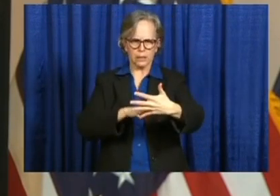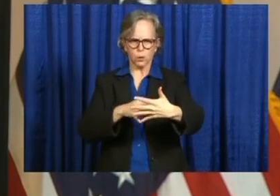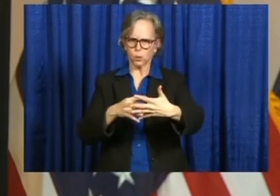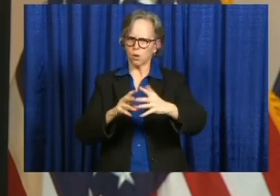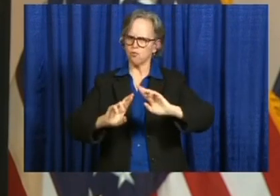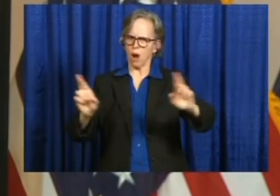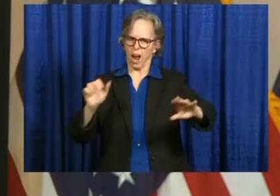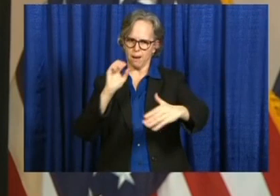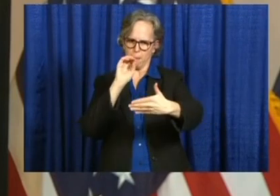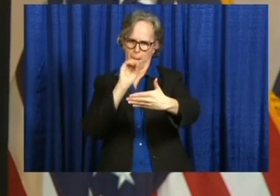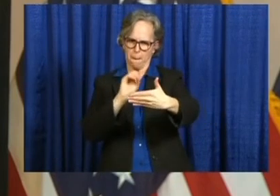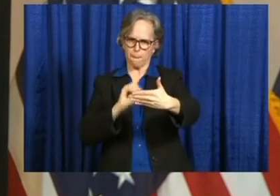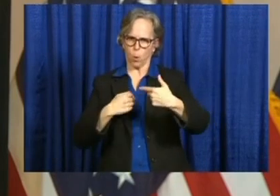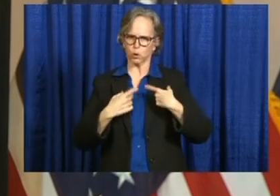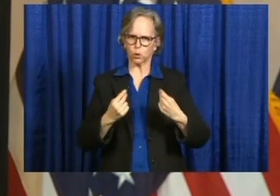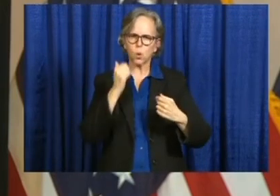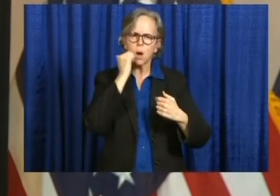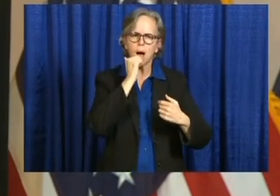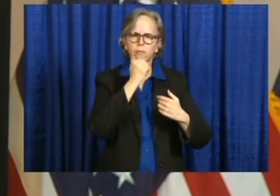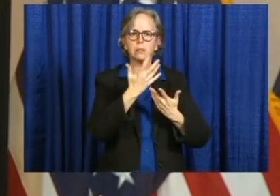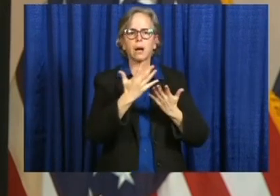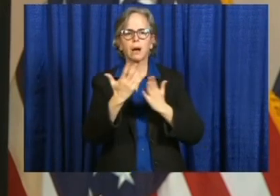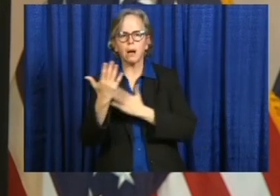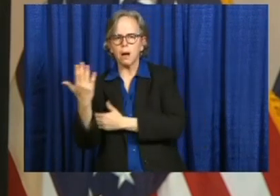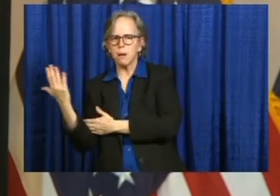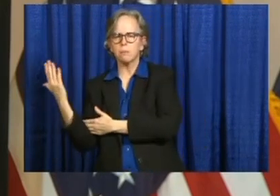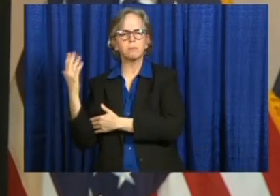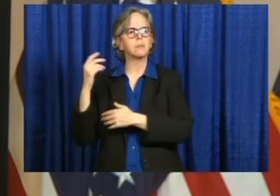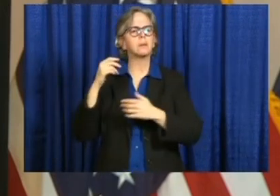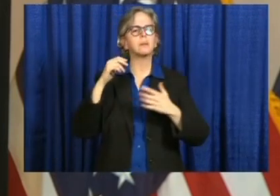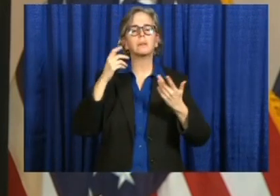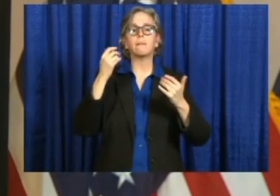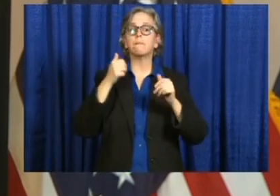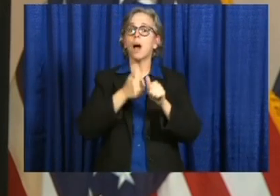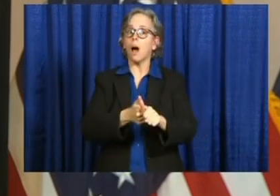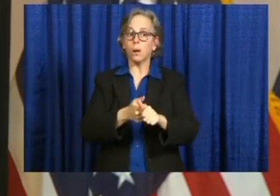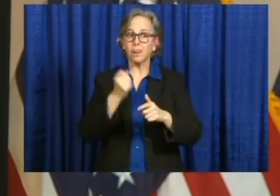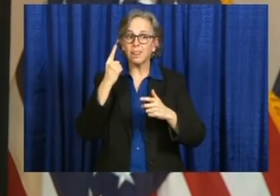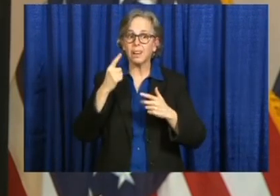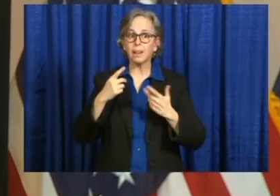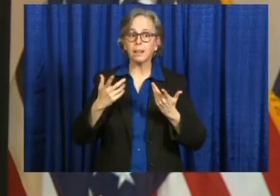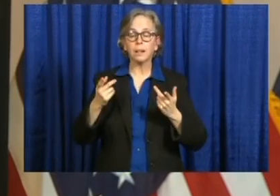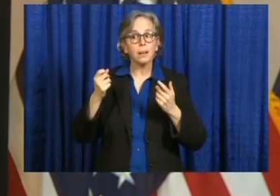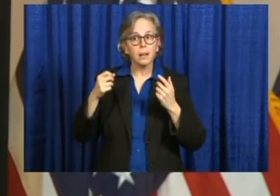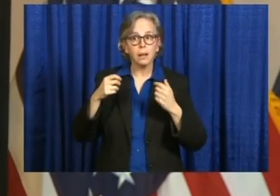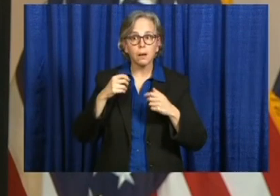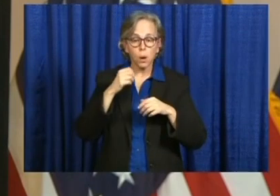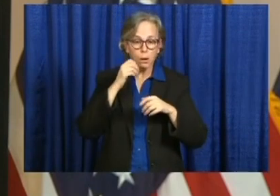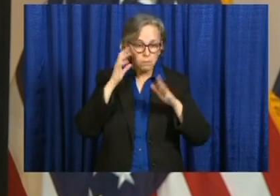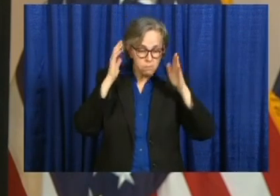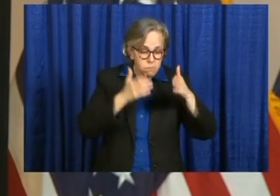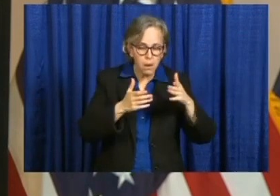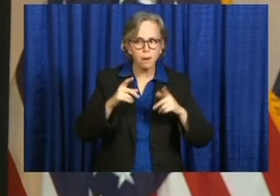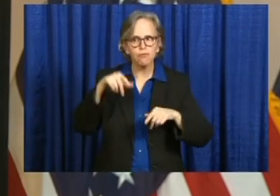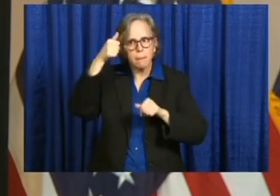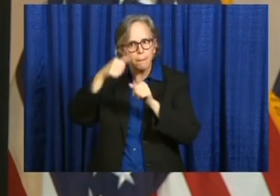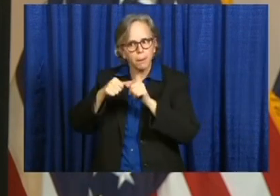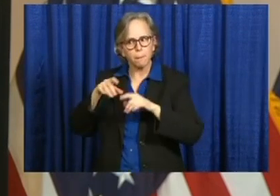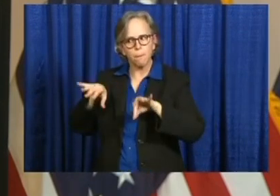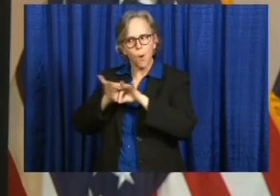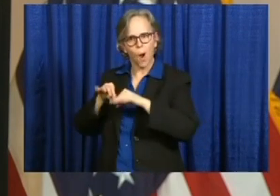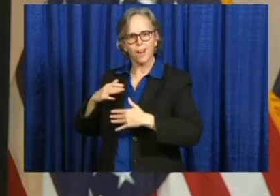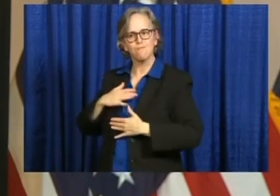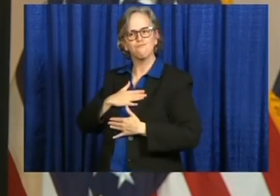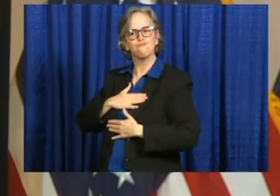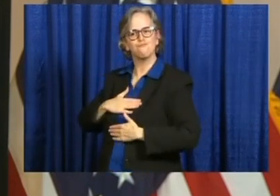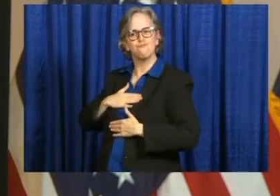Scheduling in leisure time too. And if we're able to create a space for school or work,